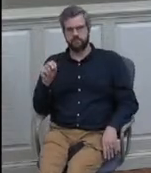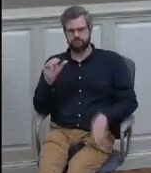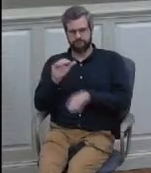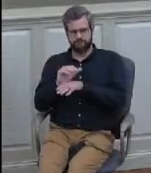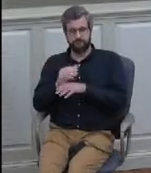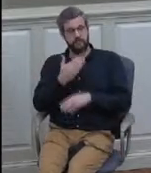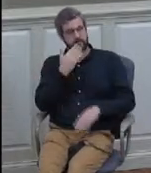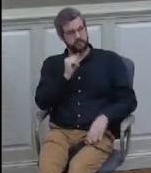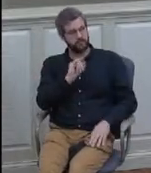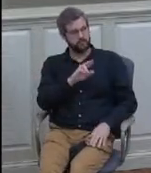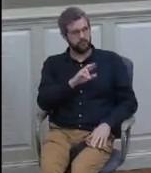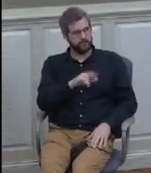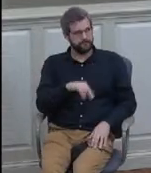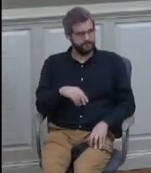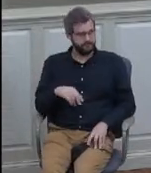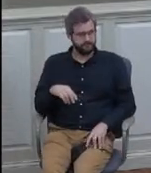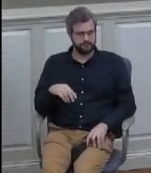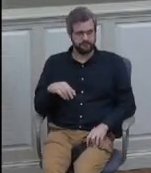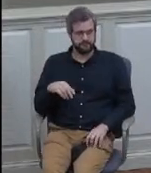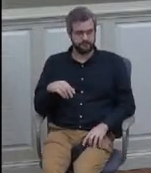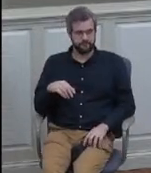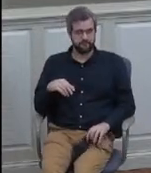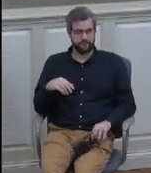Thank you, sir.